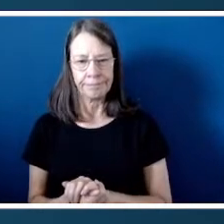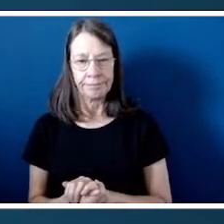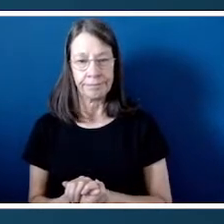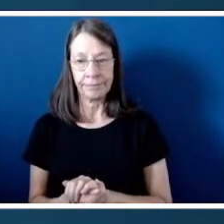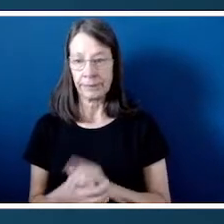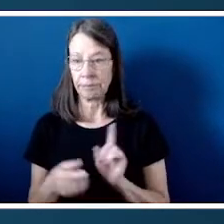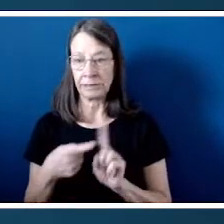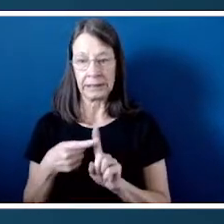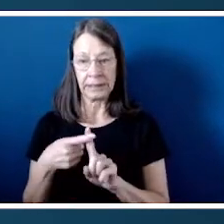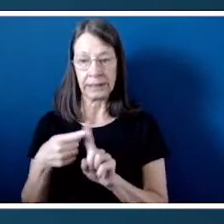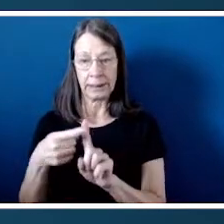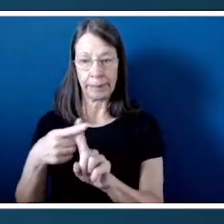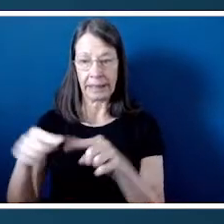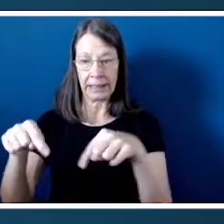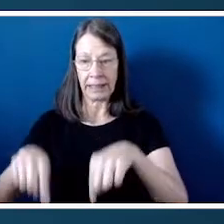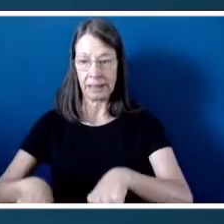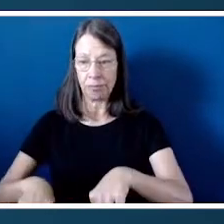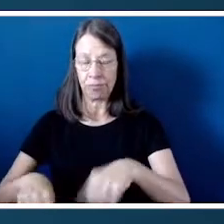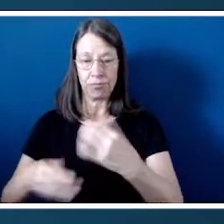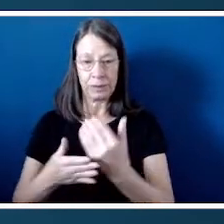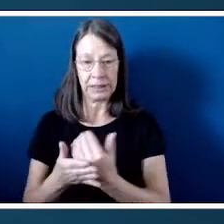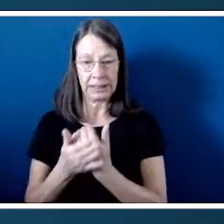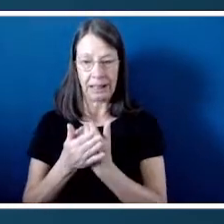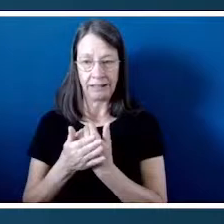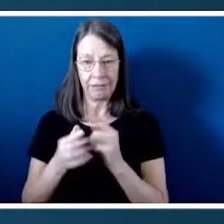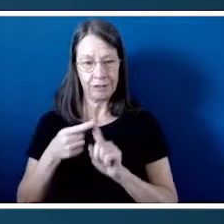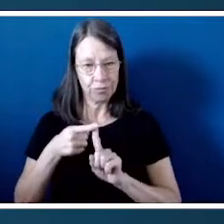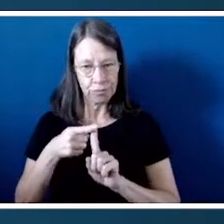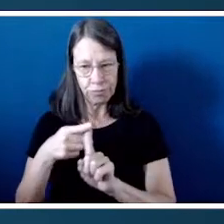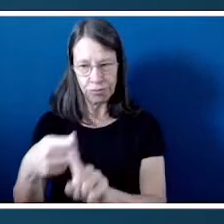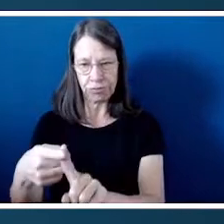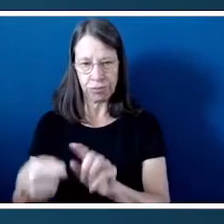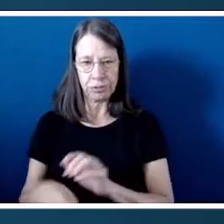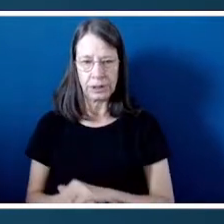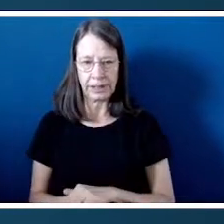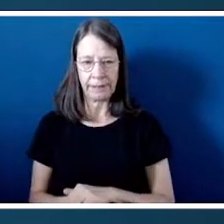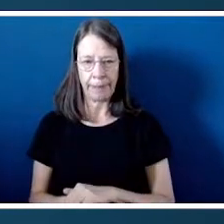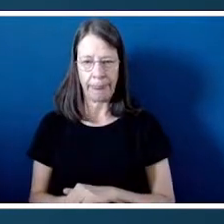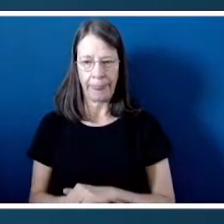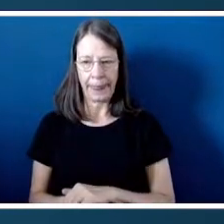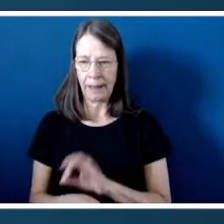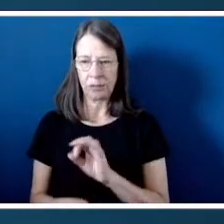Pacific as opposed to instability and fragility